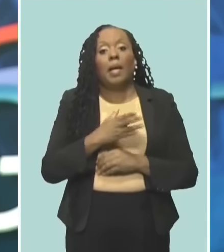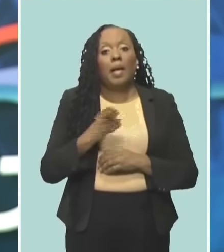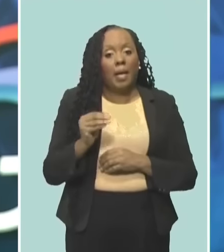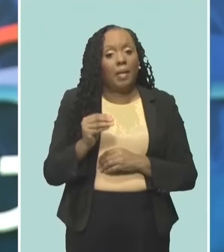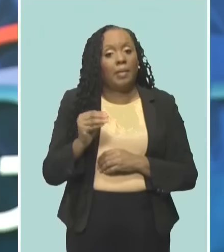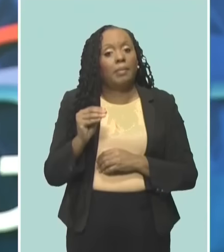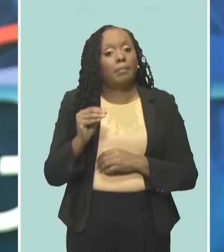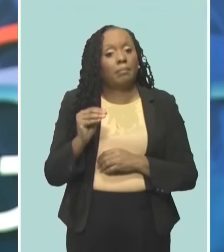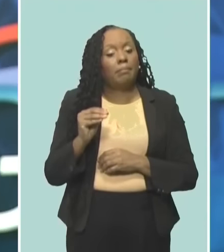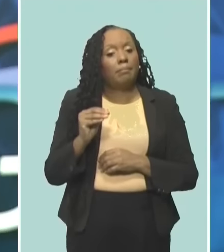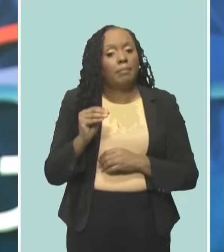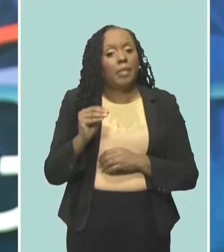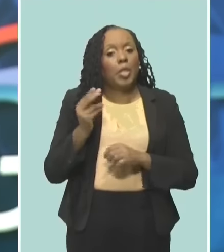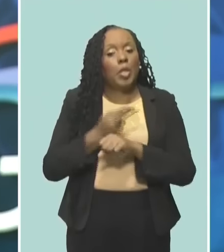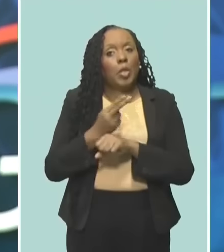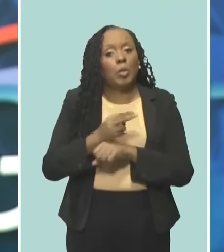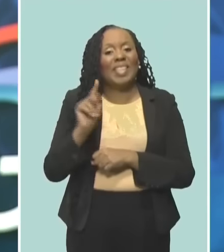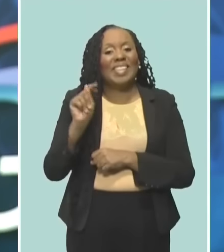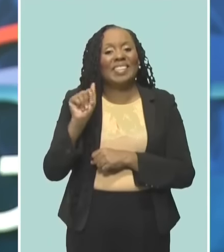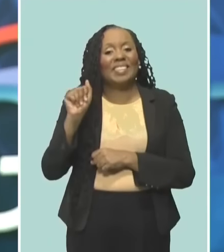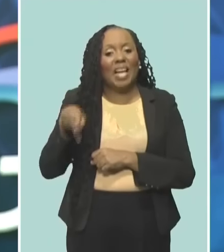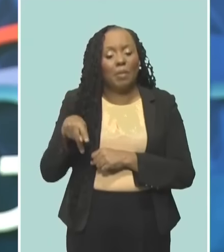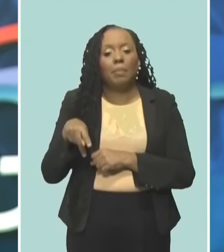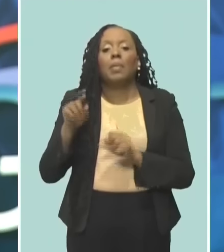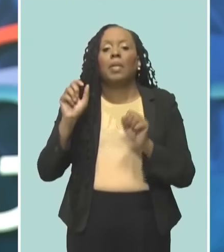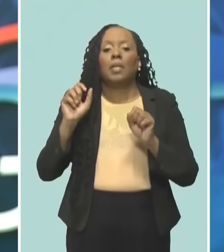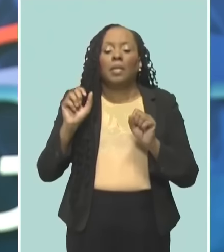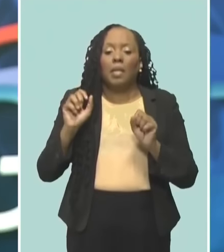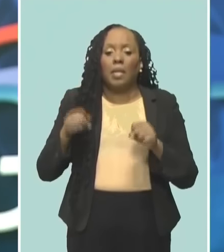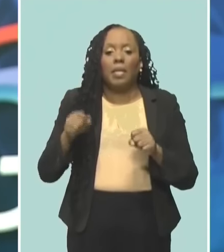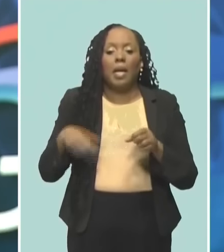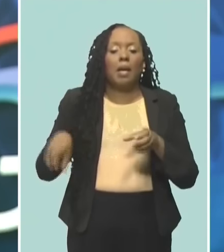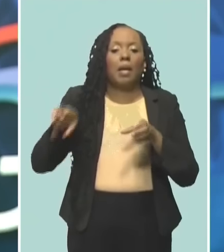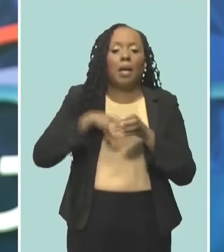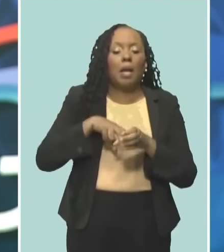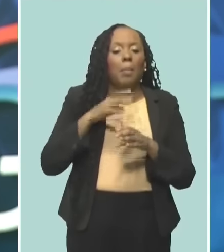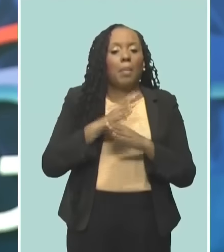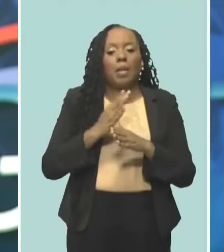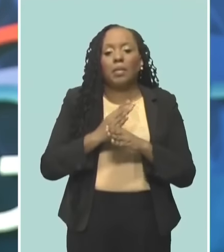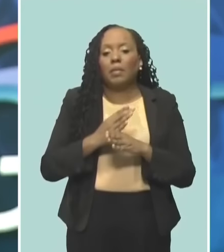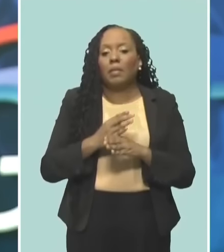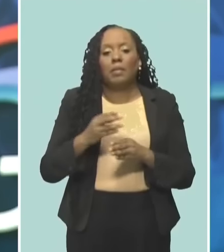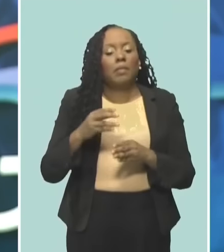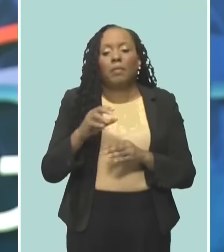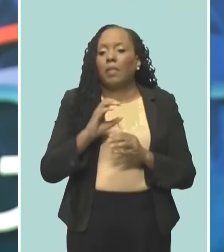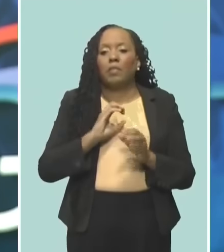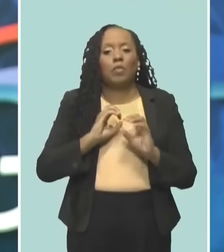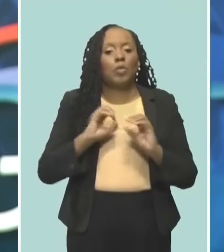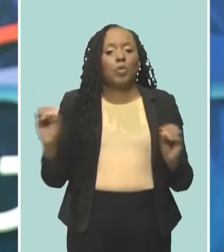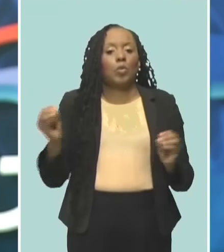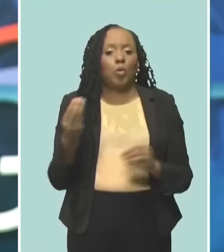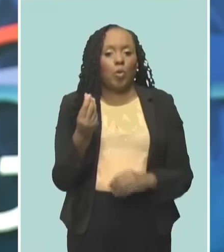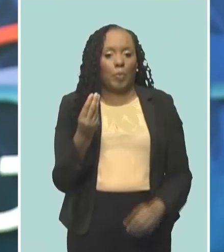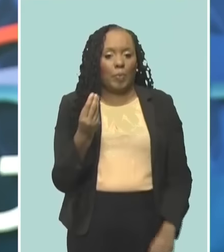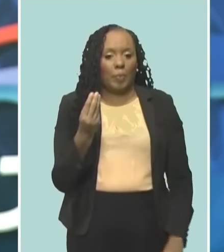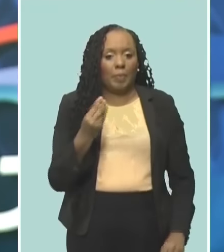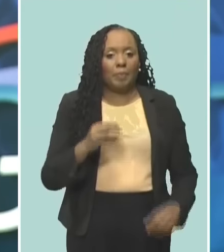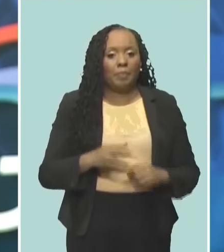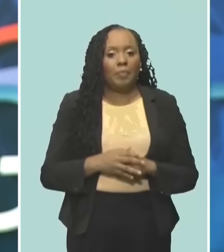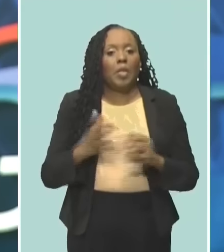a cashless experience. The Transport Board hopes to complete the phased transition by January 1st,